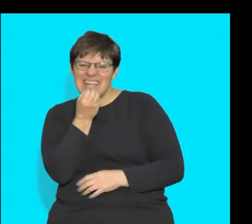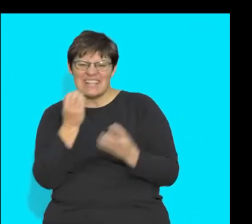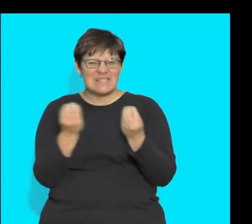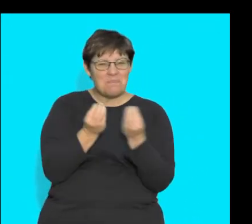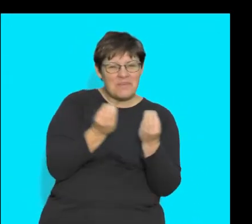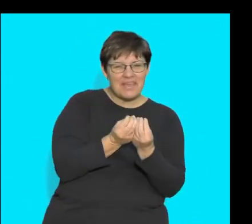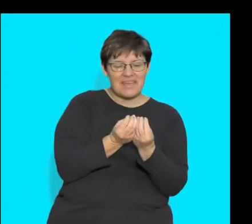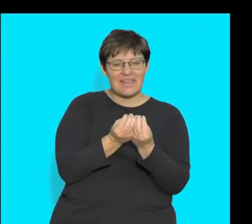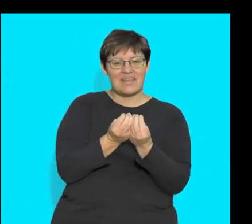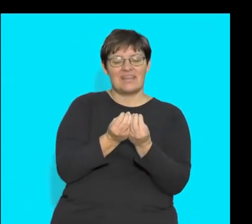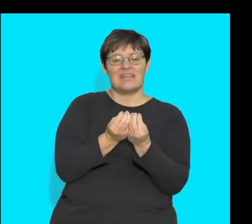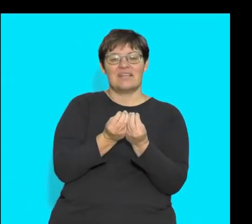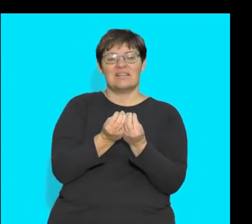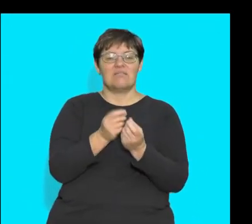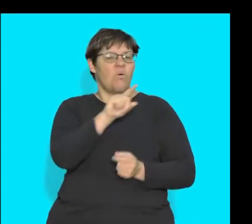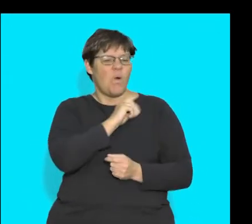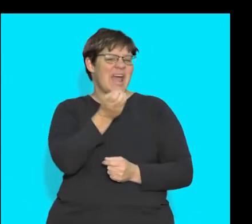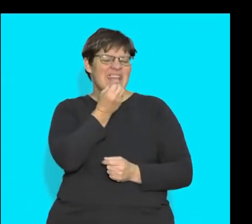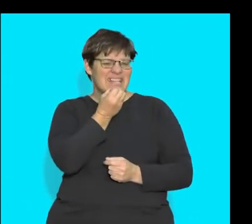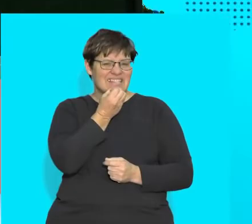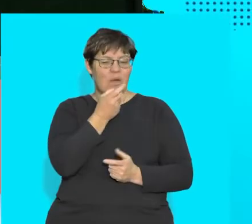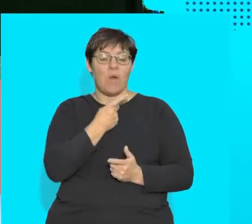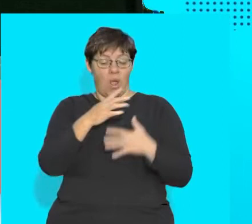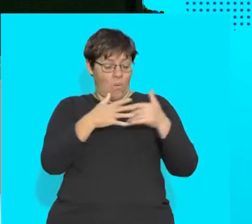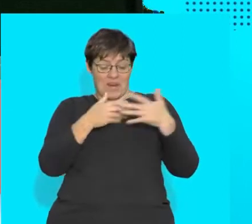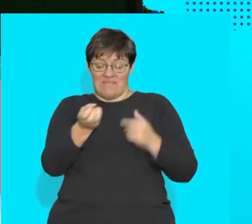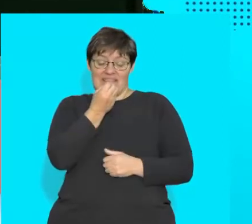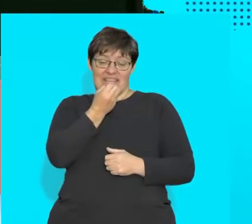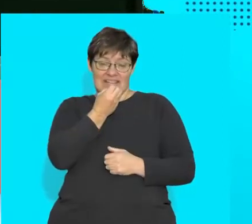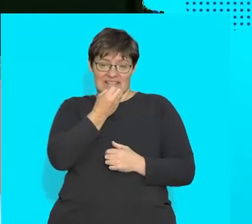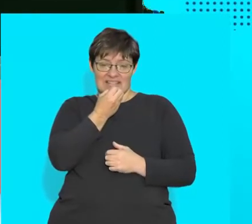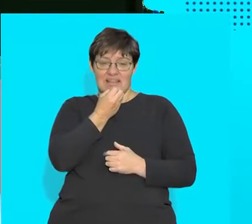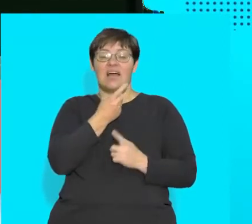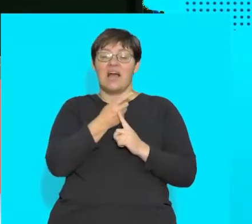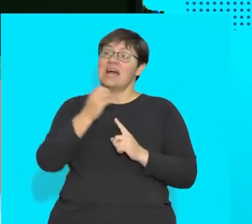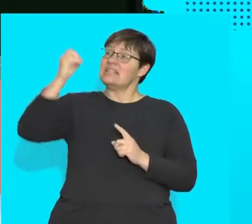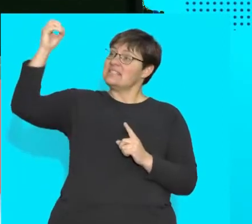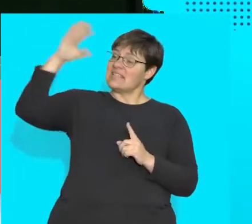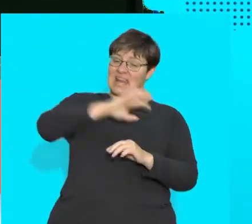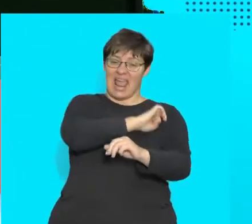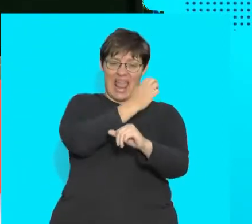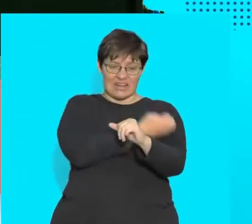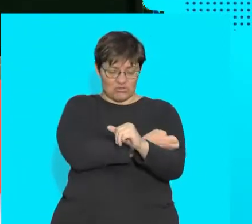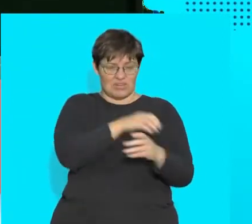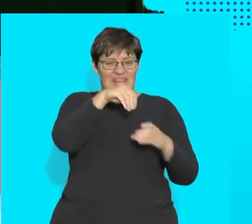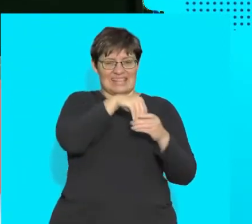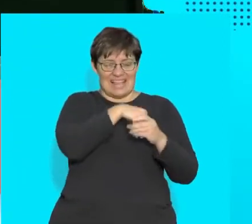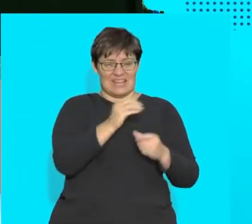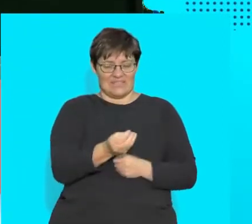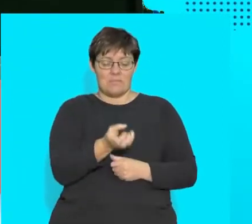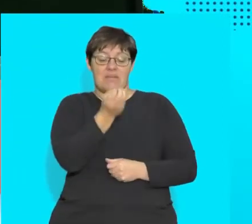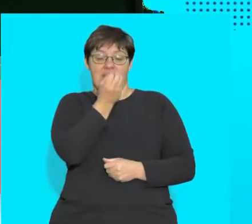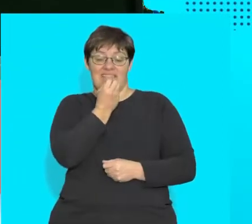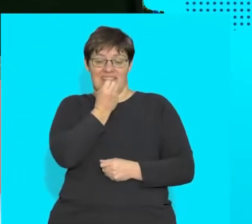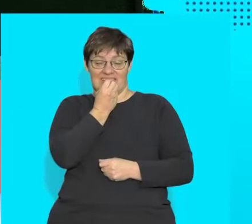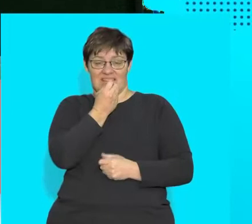eat something, right? Why do we eat? Because whatever we've eaten, the sun's energy has trapped that. So when